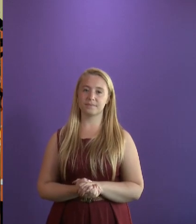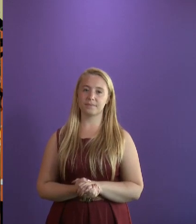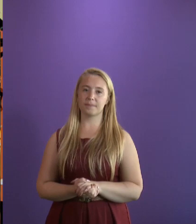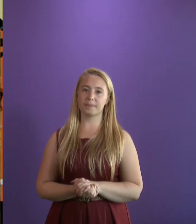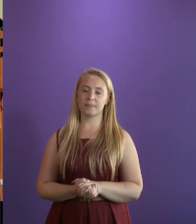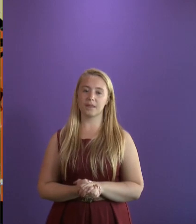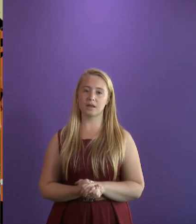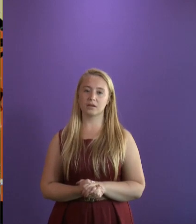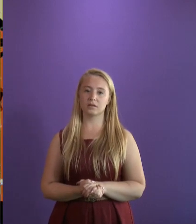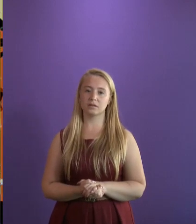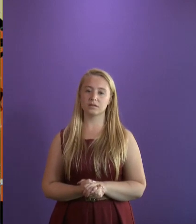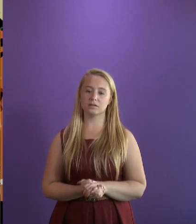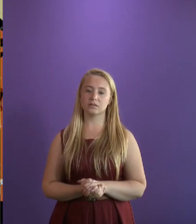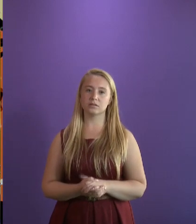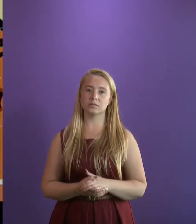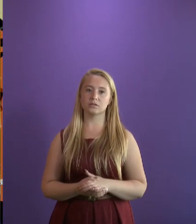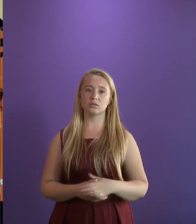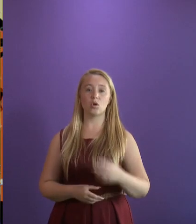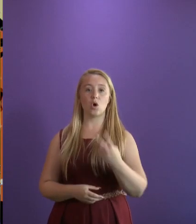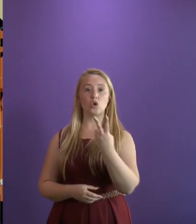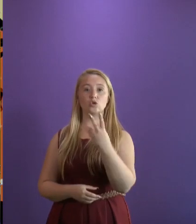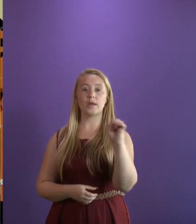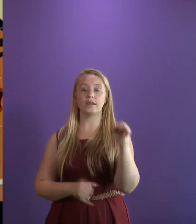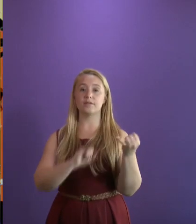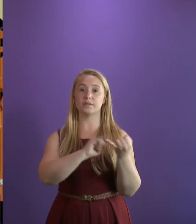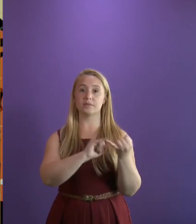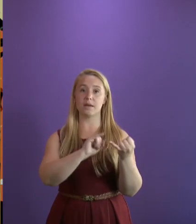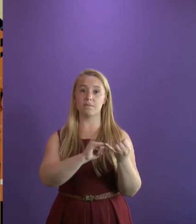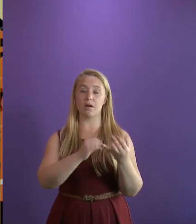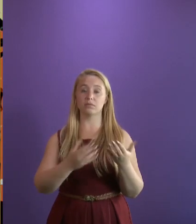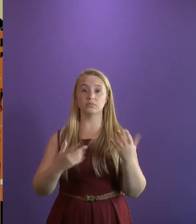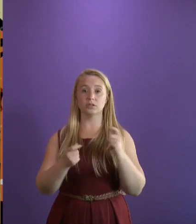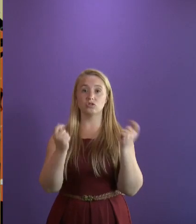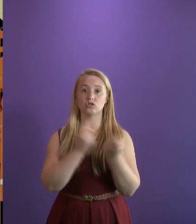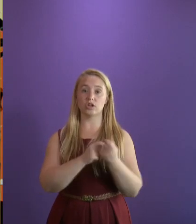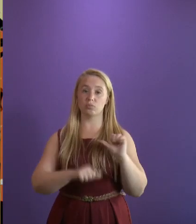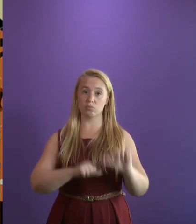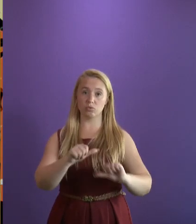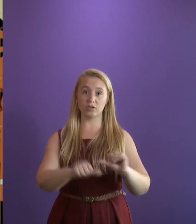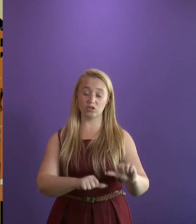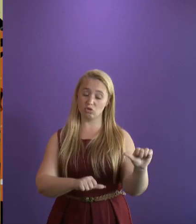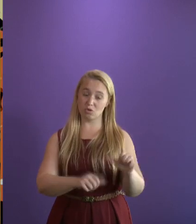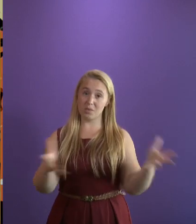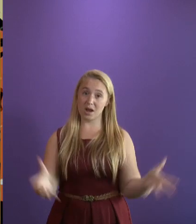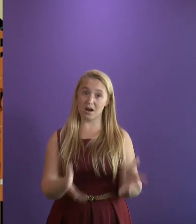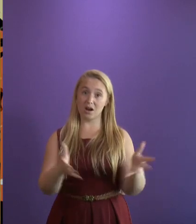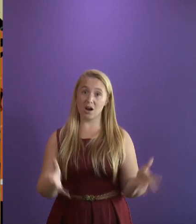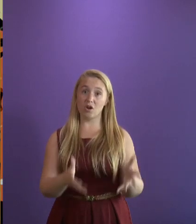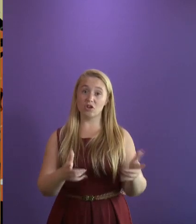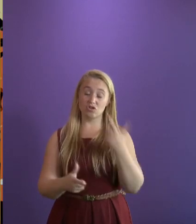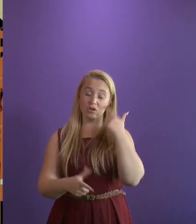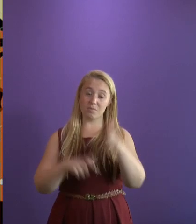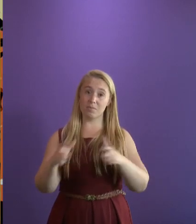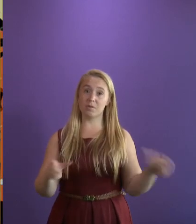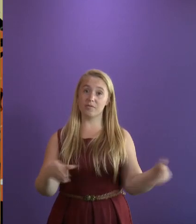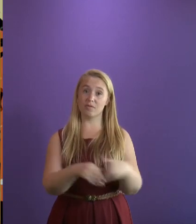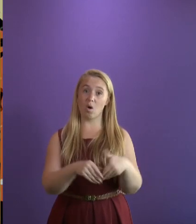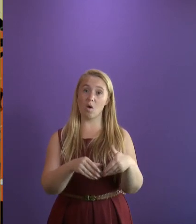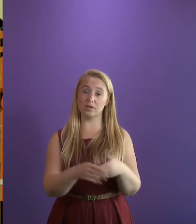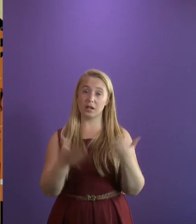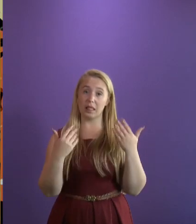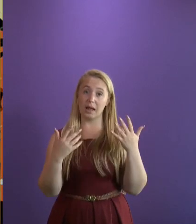Climate change process that are going on the 20th of September, that's amazing. We should be actively encouraging our young people to take part, to stand up for